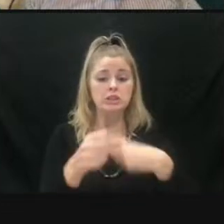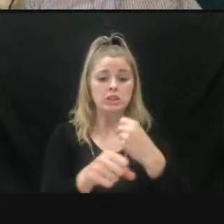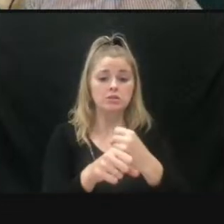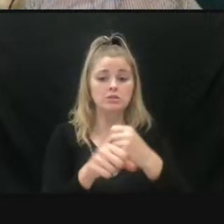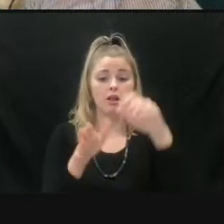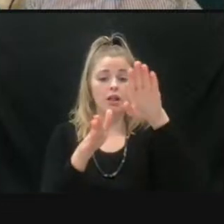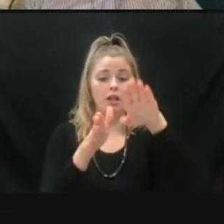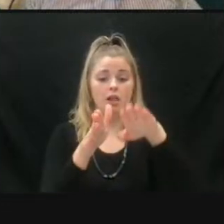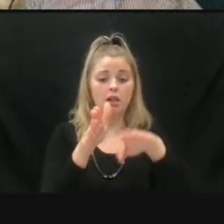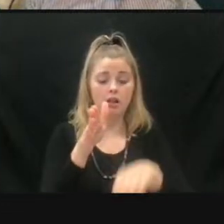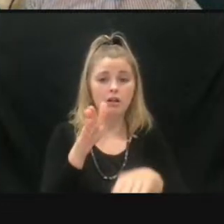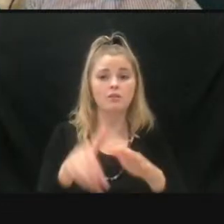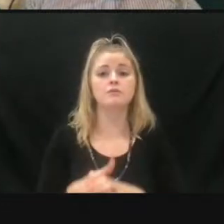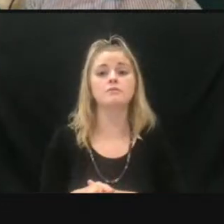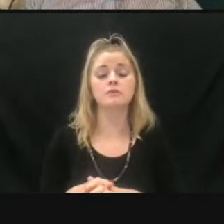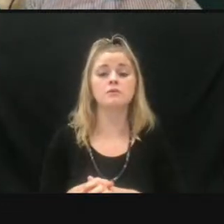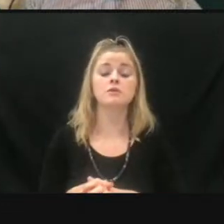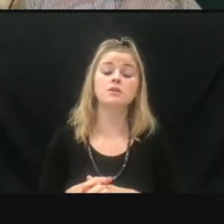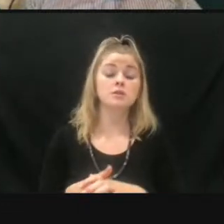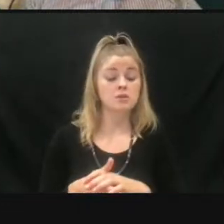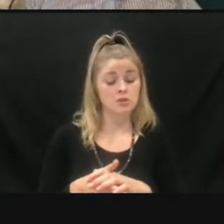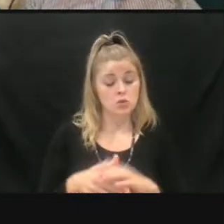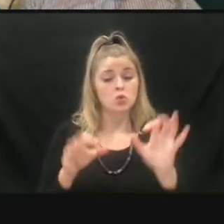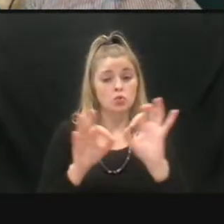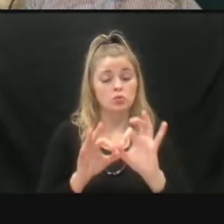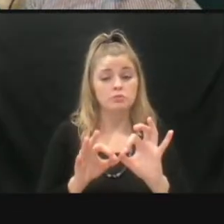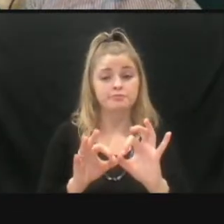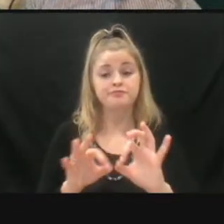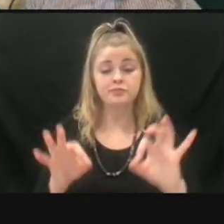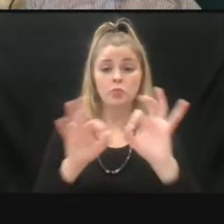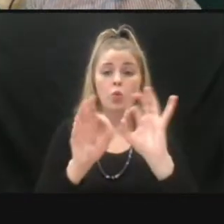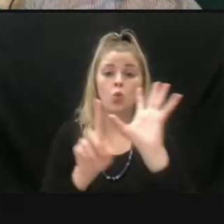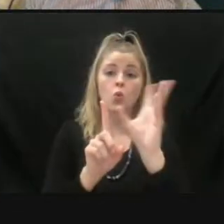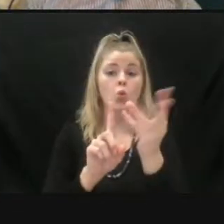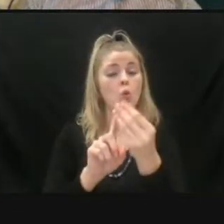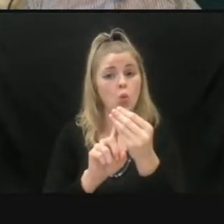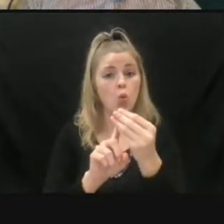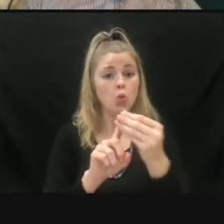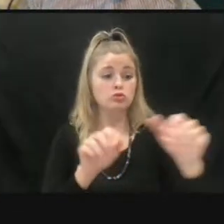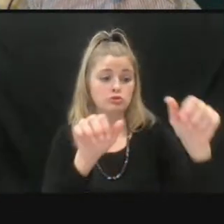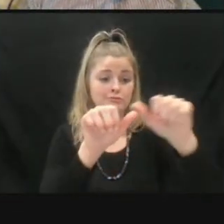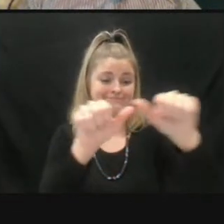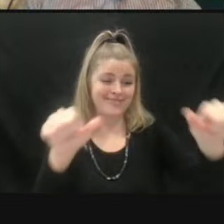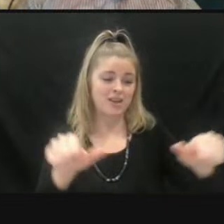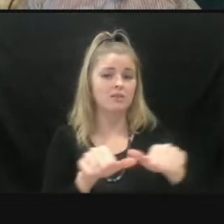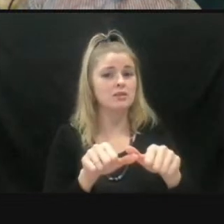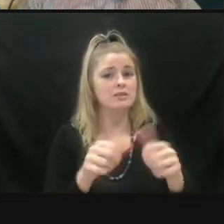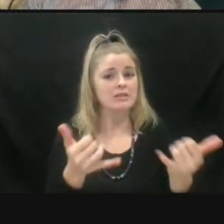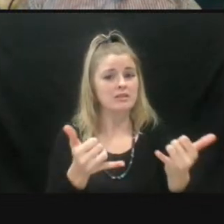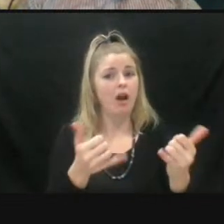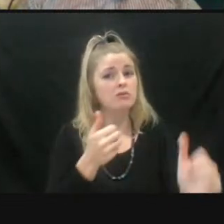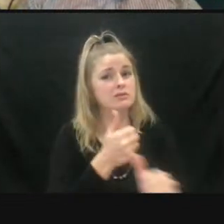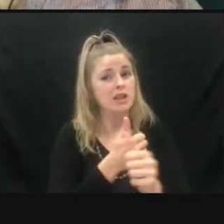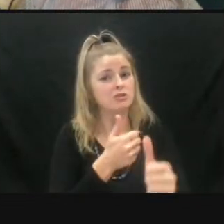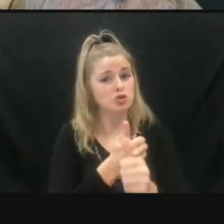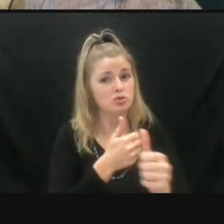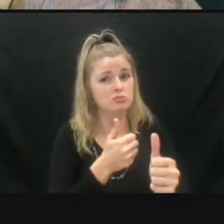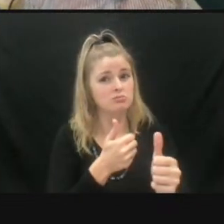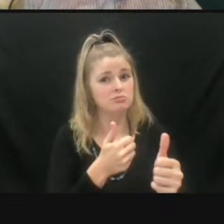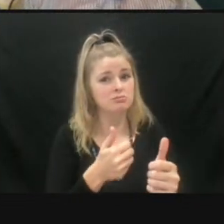this, culturally sensitive areas and culturally significant areas are greatly threatened.